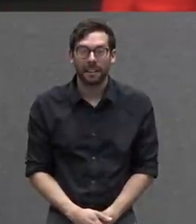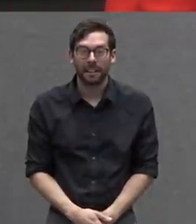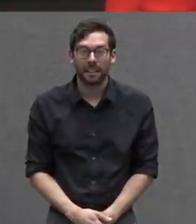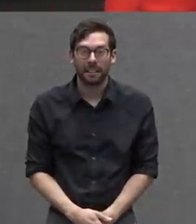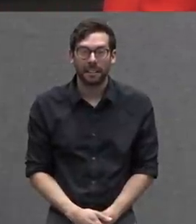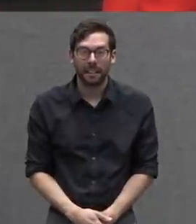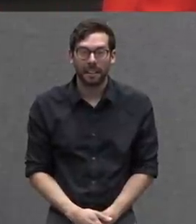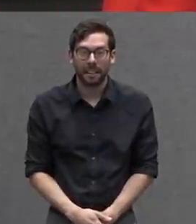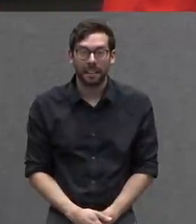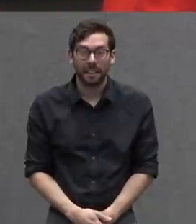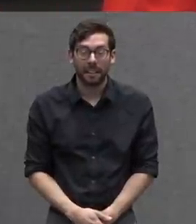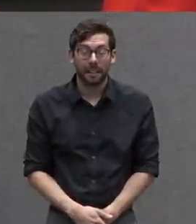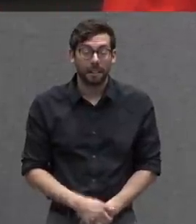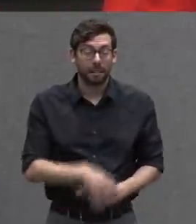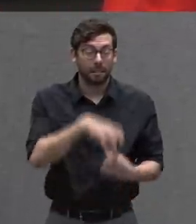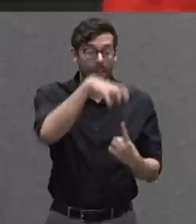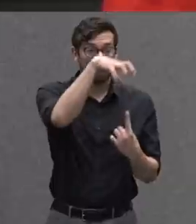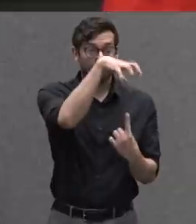She gets off.